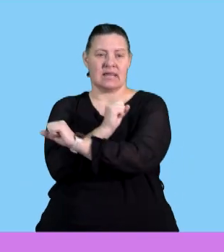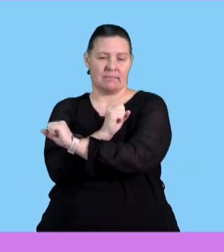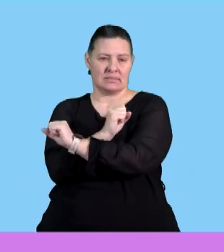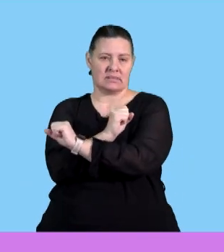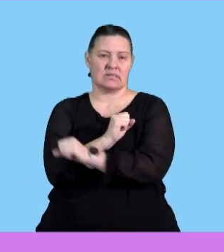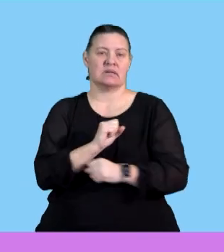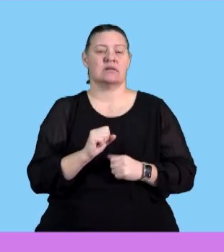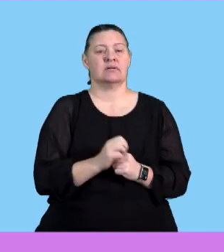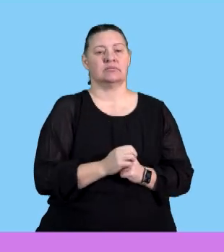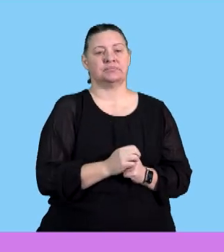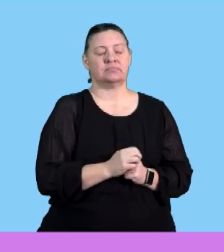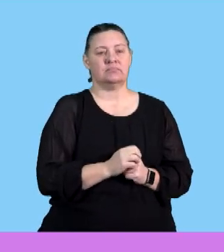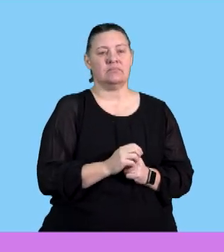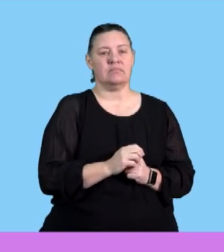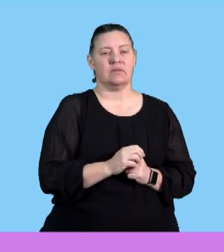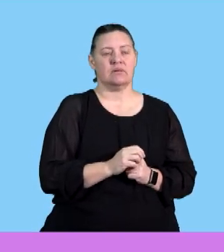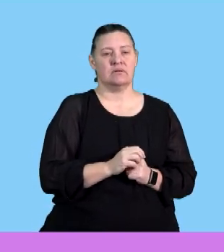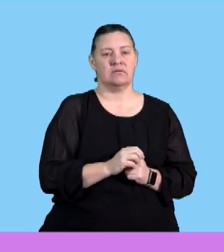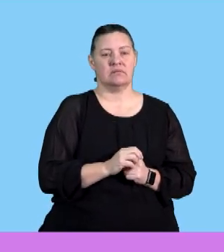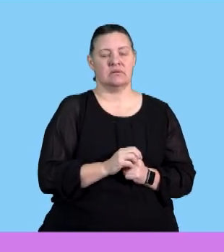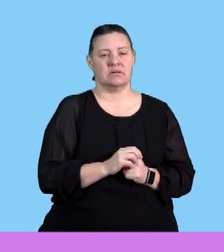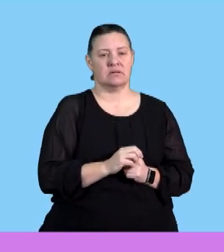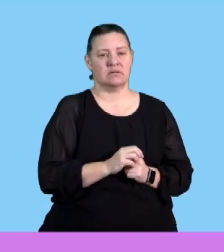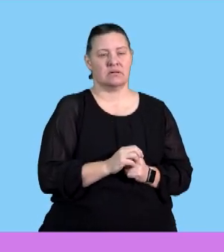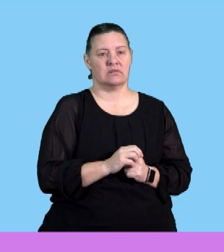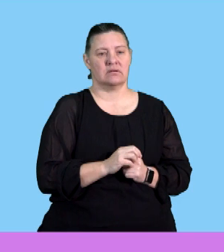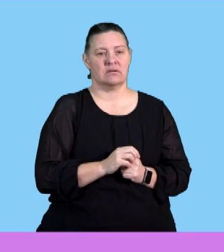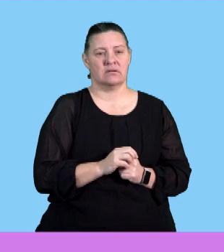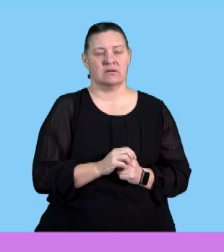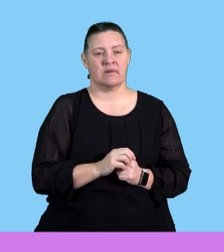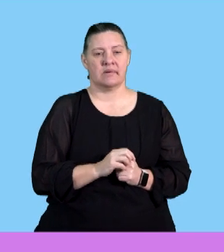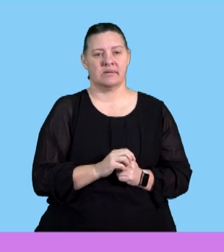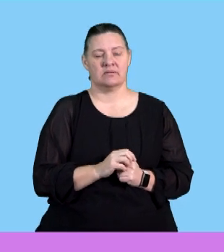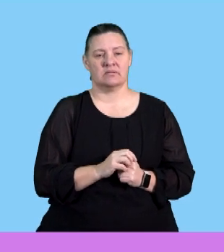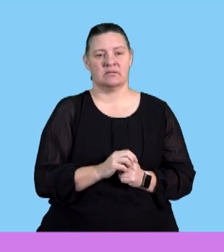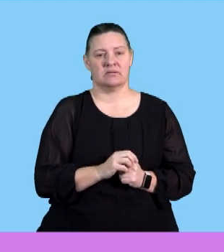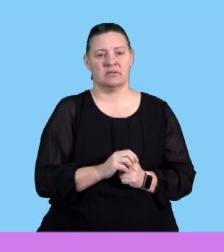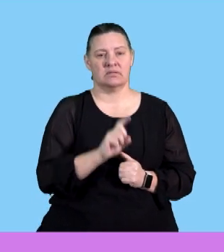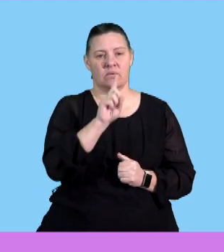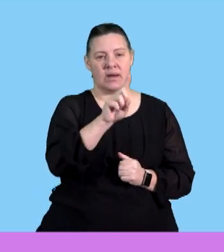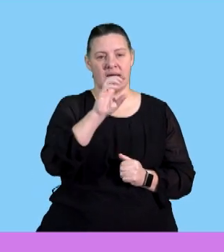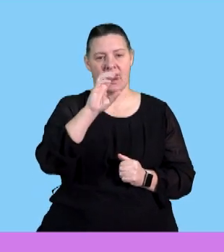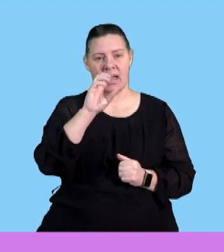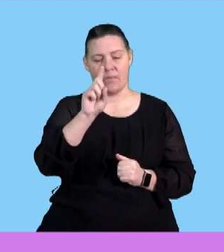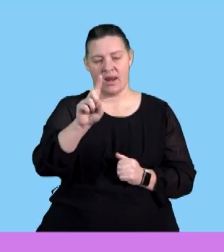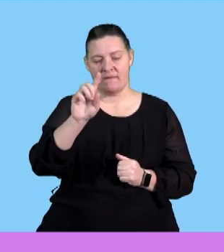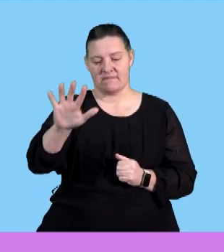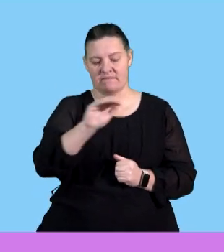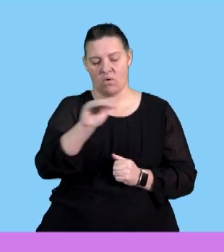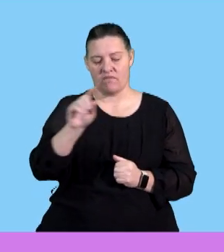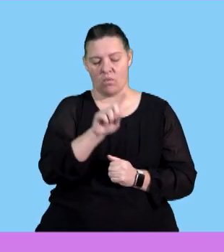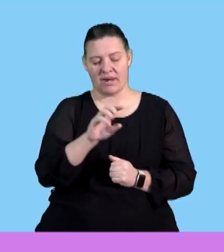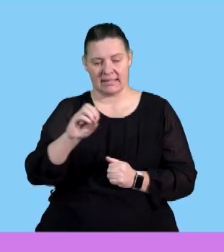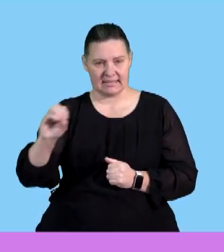165,300. So this will be multiplied by the procedure or the formula that we are using for VAT inclusive. It's